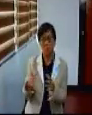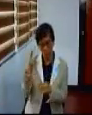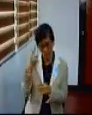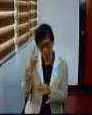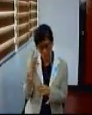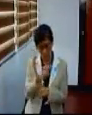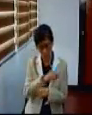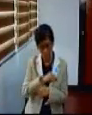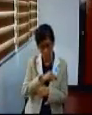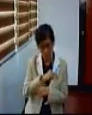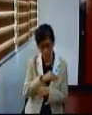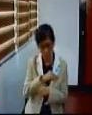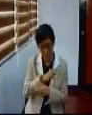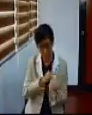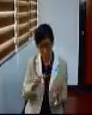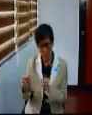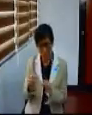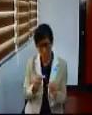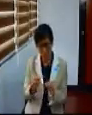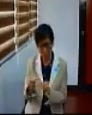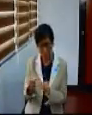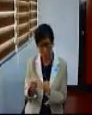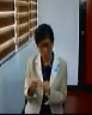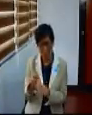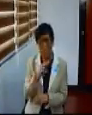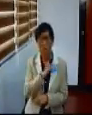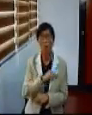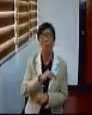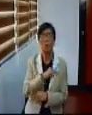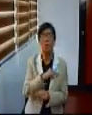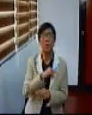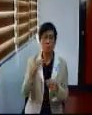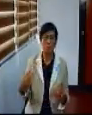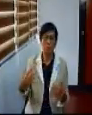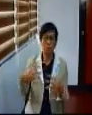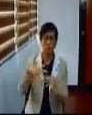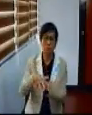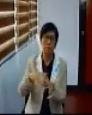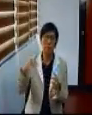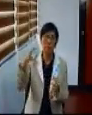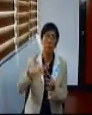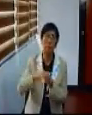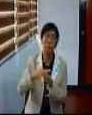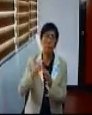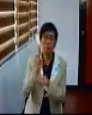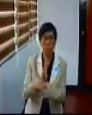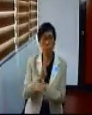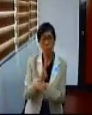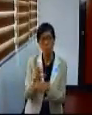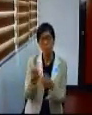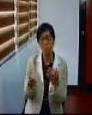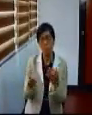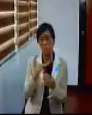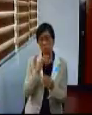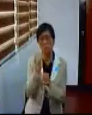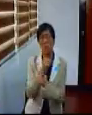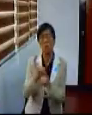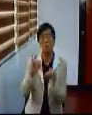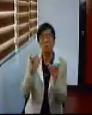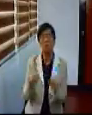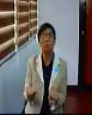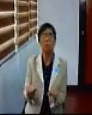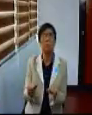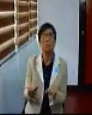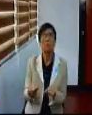of globalization and the nature of interlinkages of businesses, it may not be impossible, probably not even